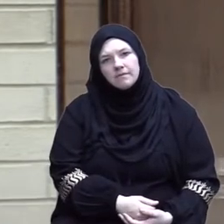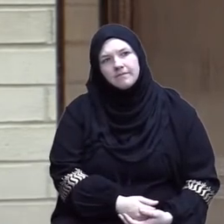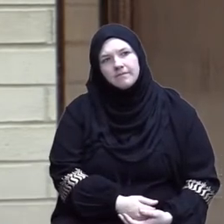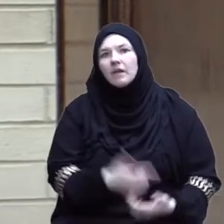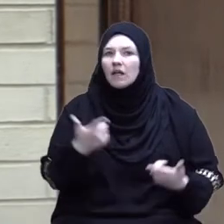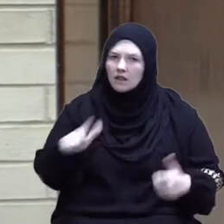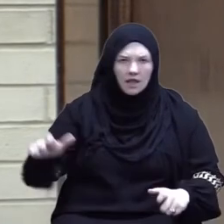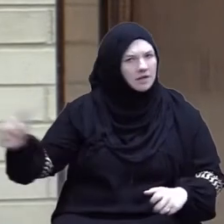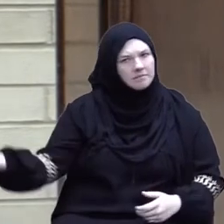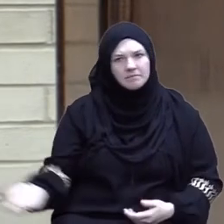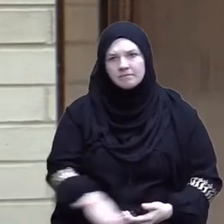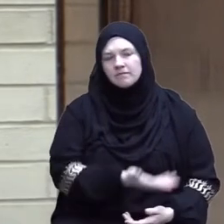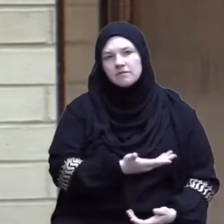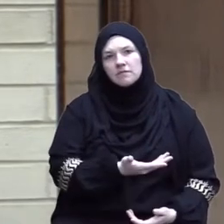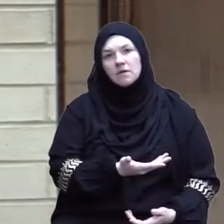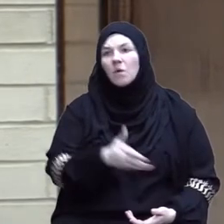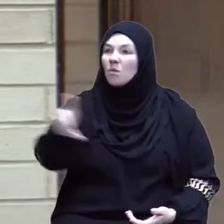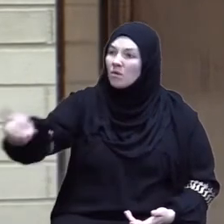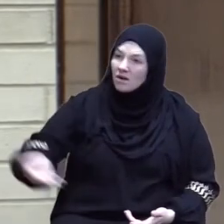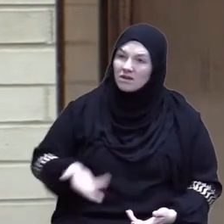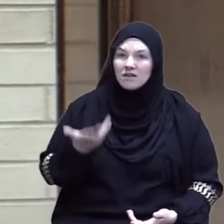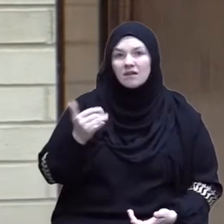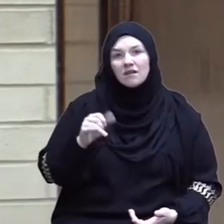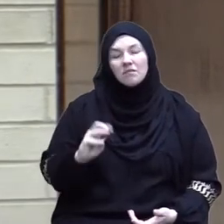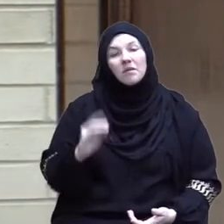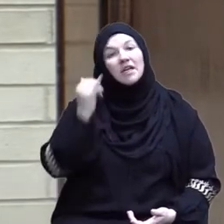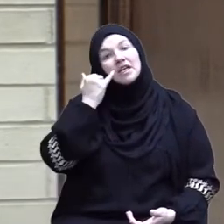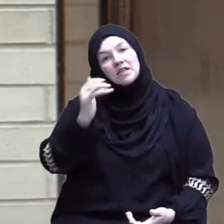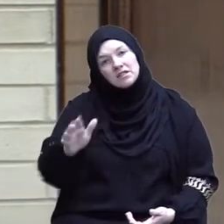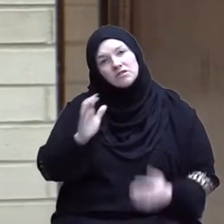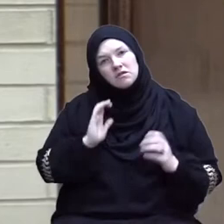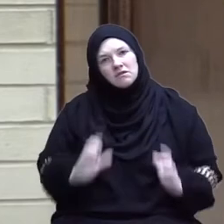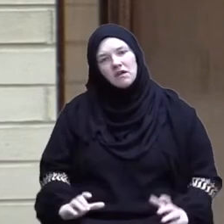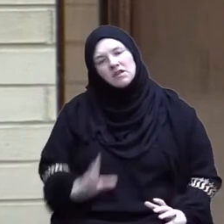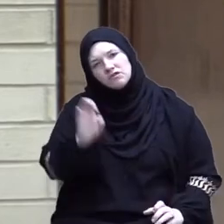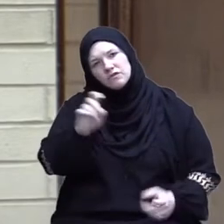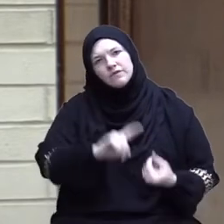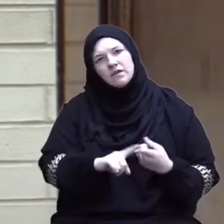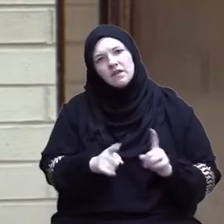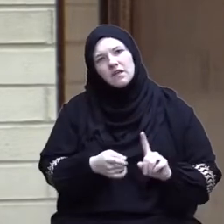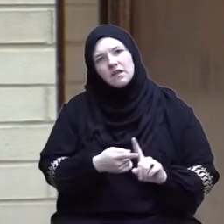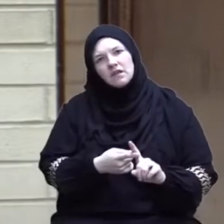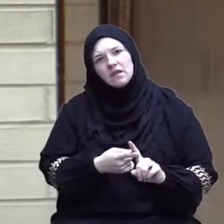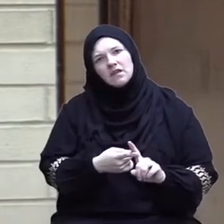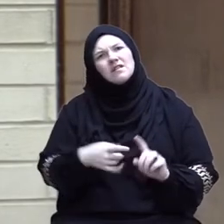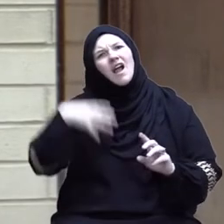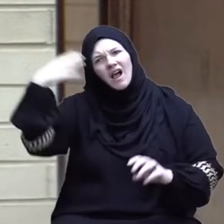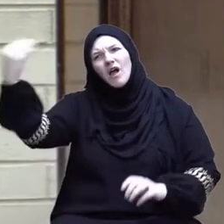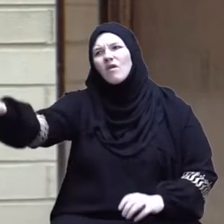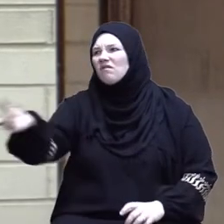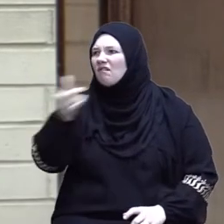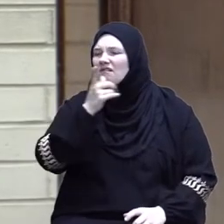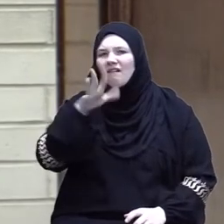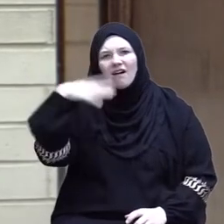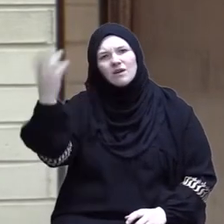Let him in. Welcome him. He is your client. Take him for lunch or dinner.